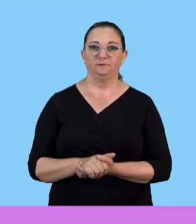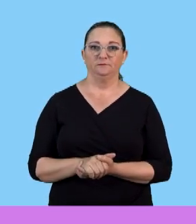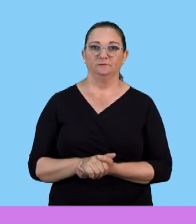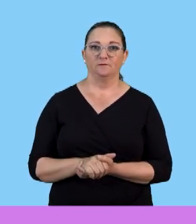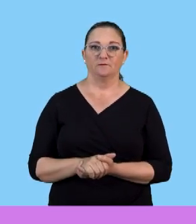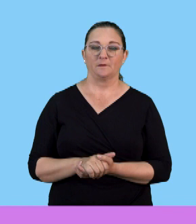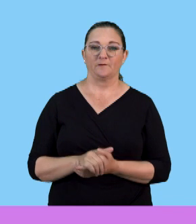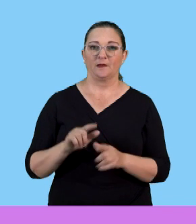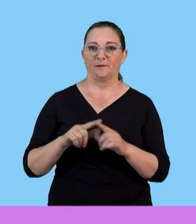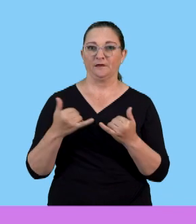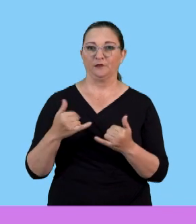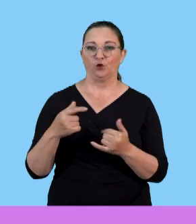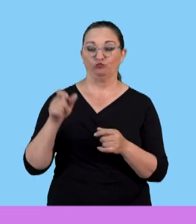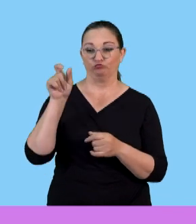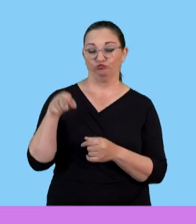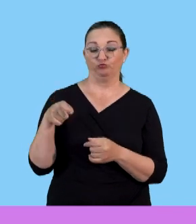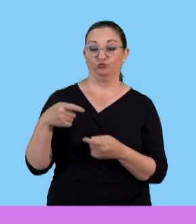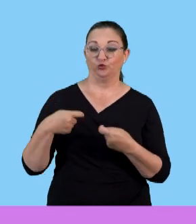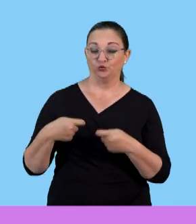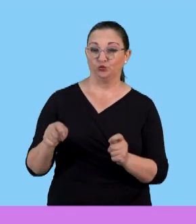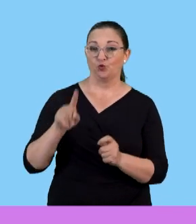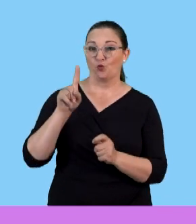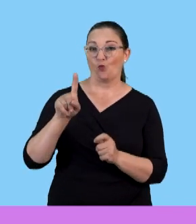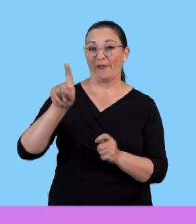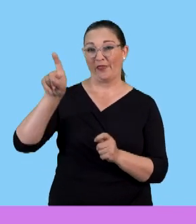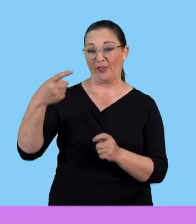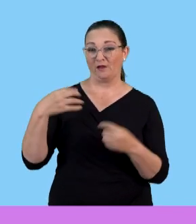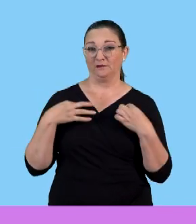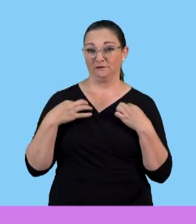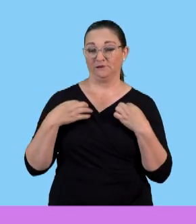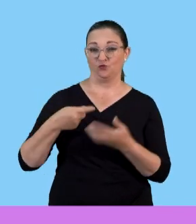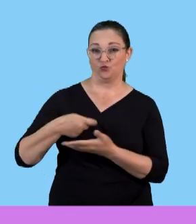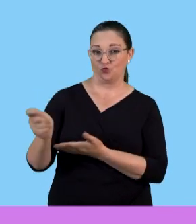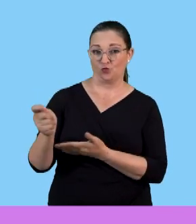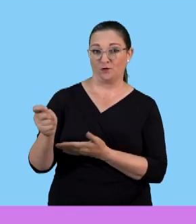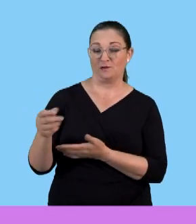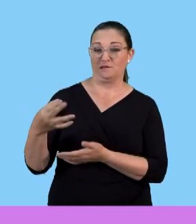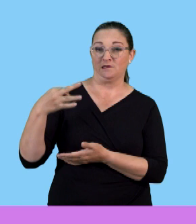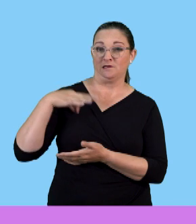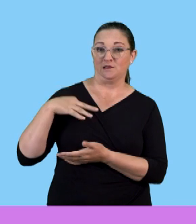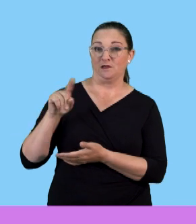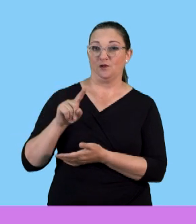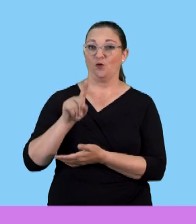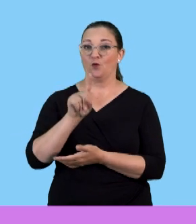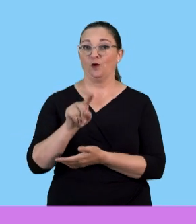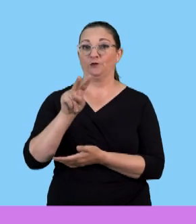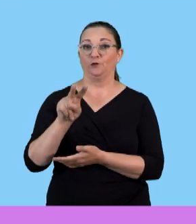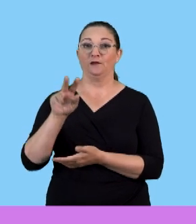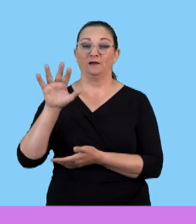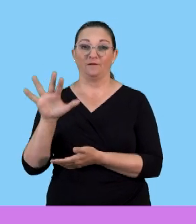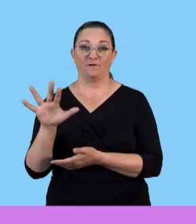Then where this person now has sold 1,000 sportswear, it means he would have made